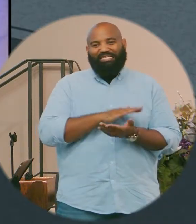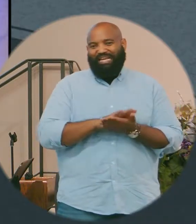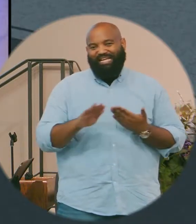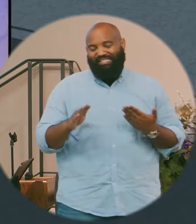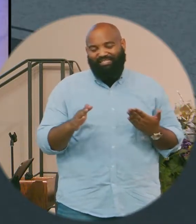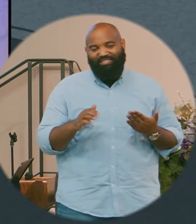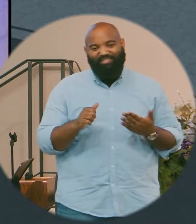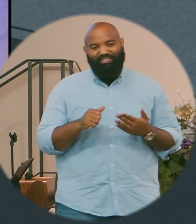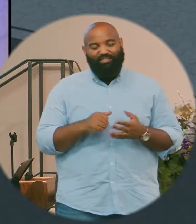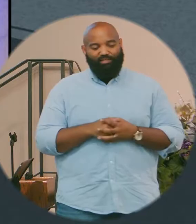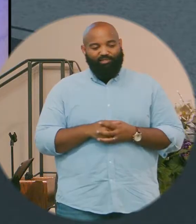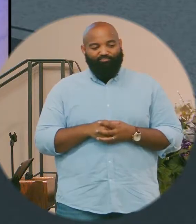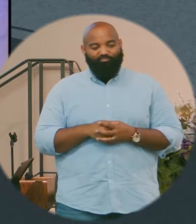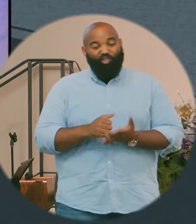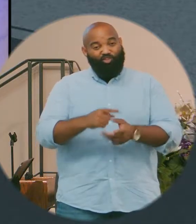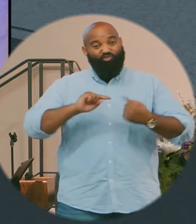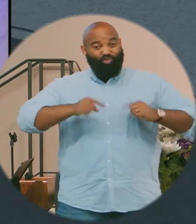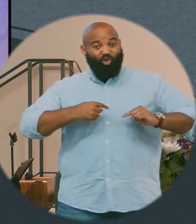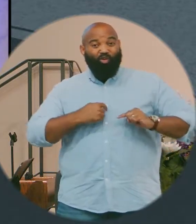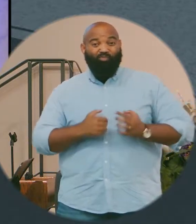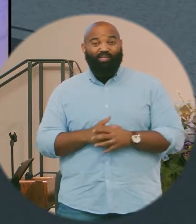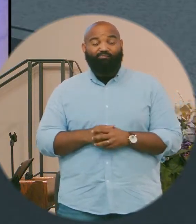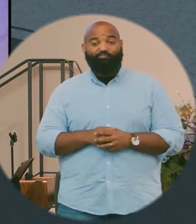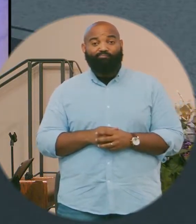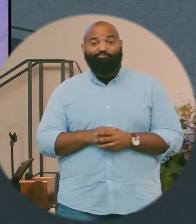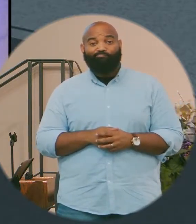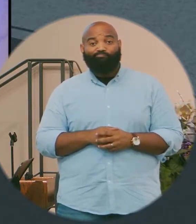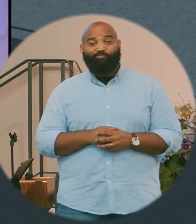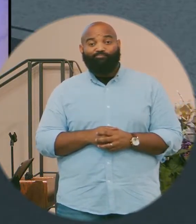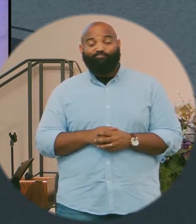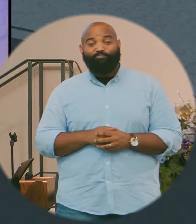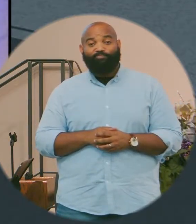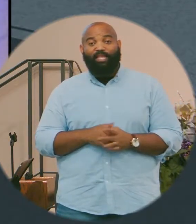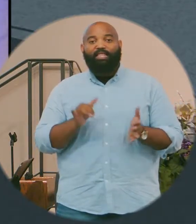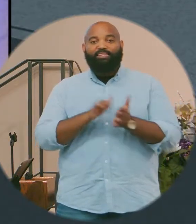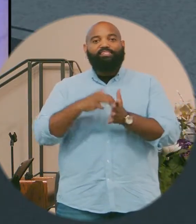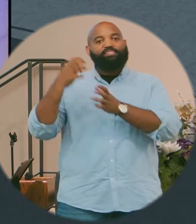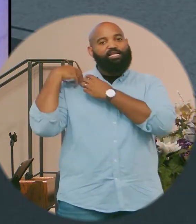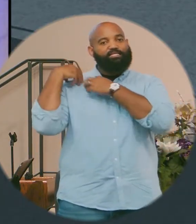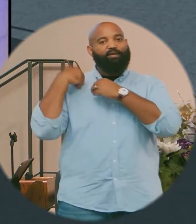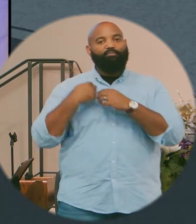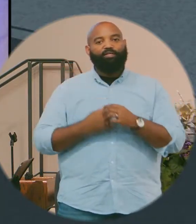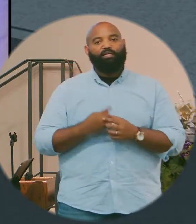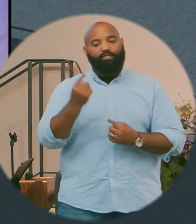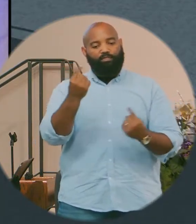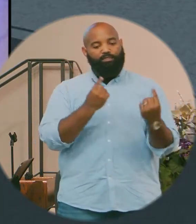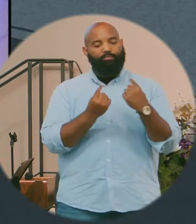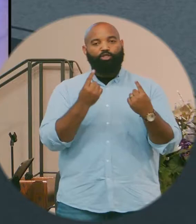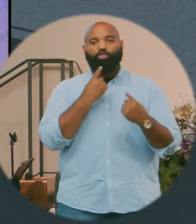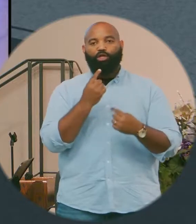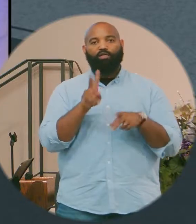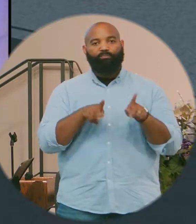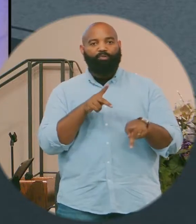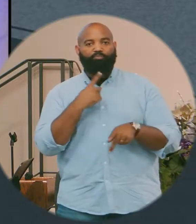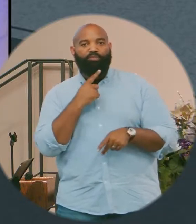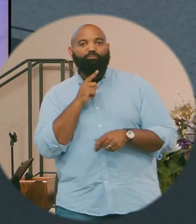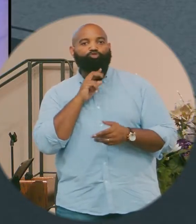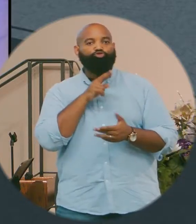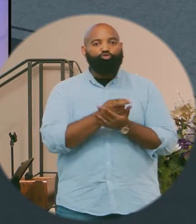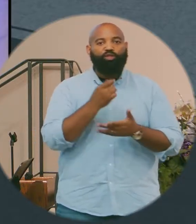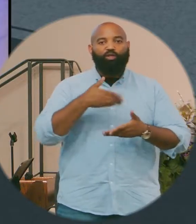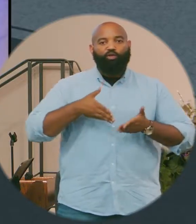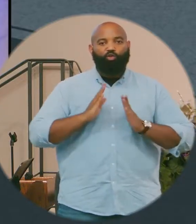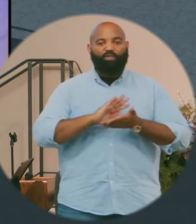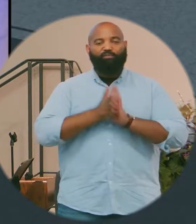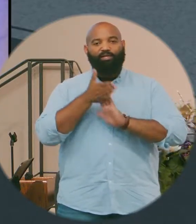accountable because we want to do what we want to do. But that is not the attitude that Christians should have. Why? It ain't